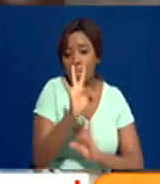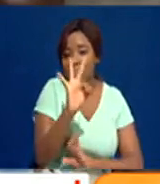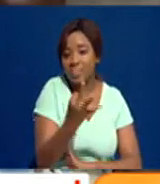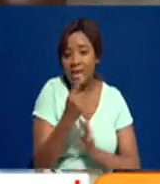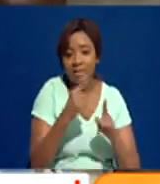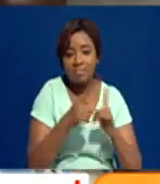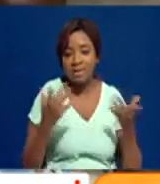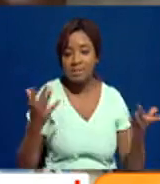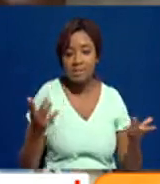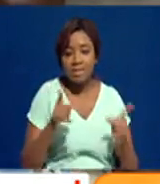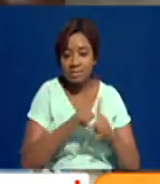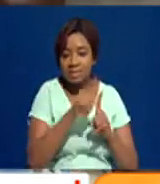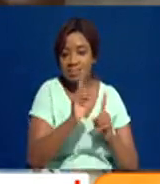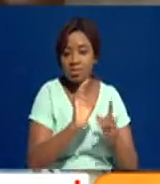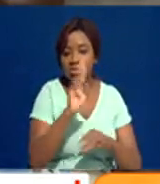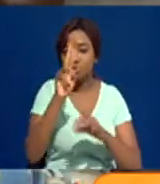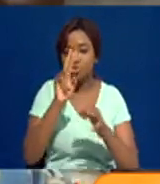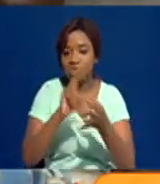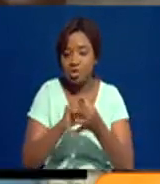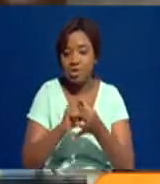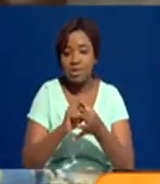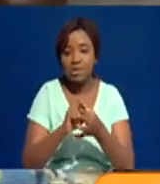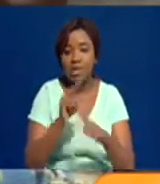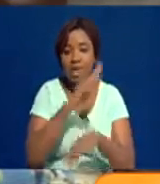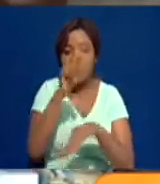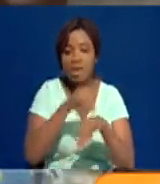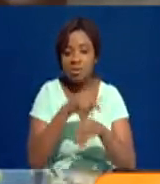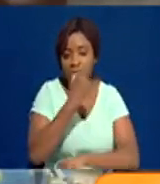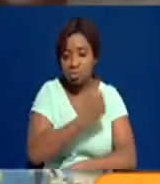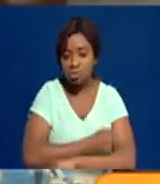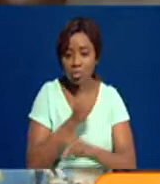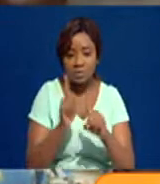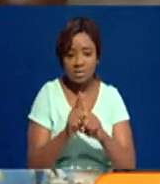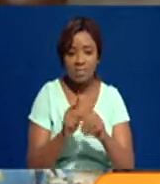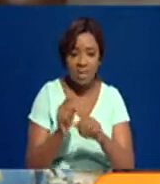is also joining the national school, like